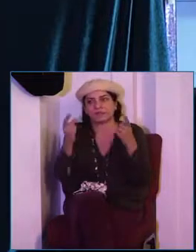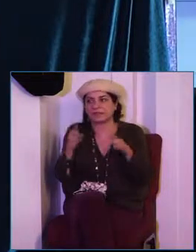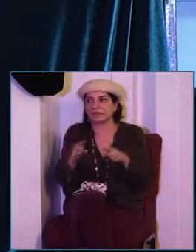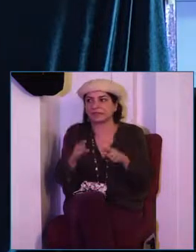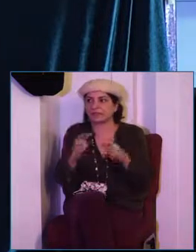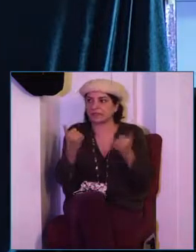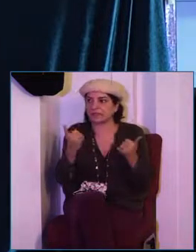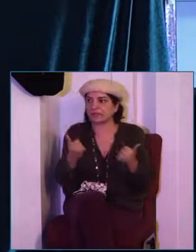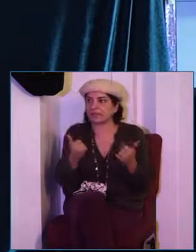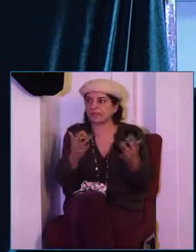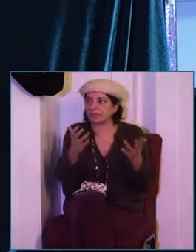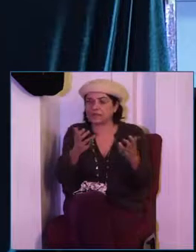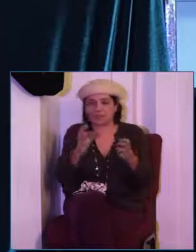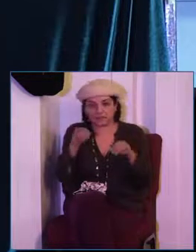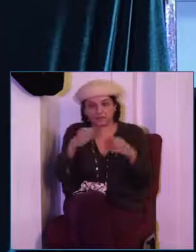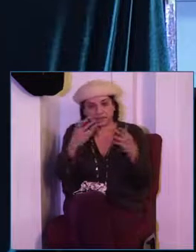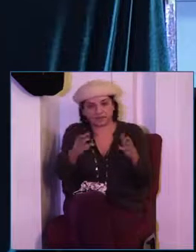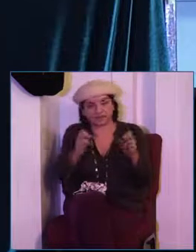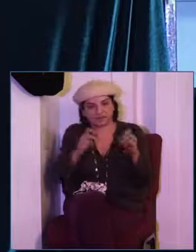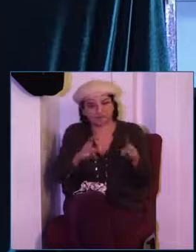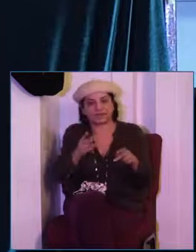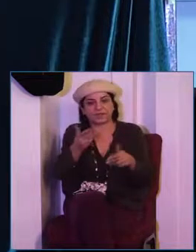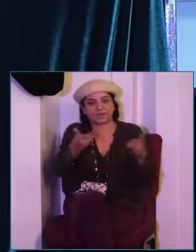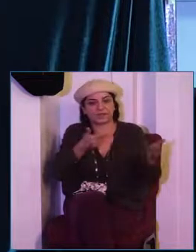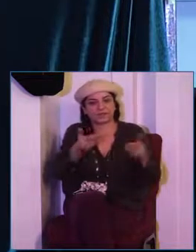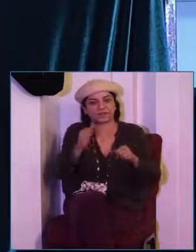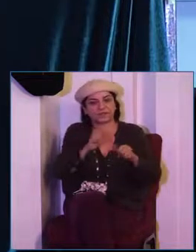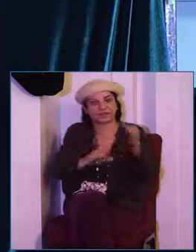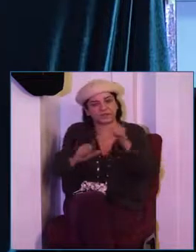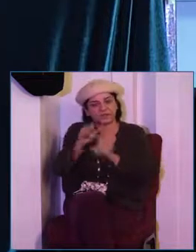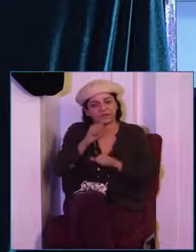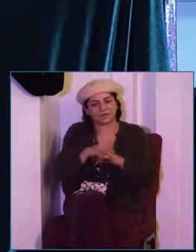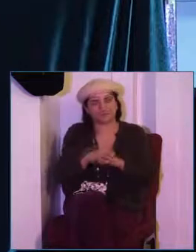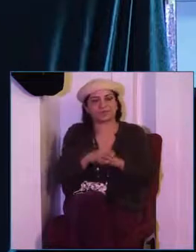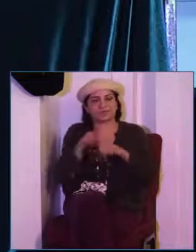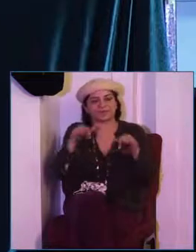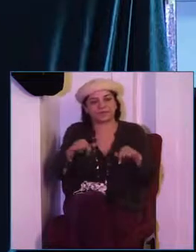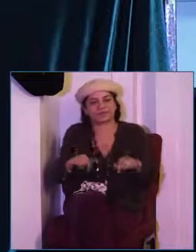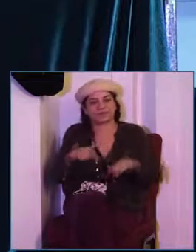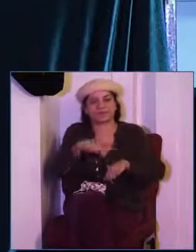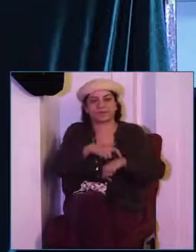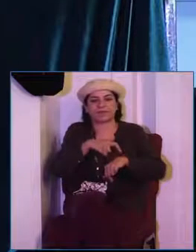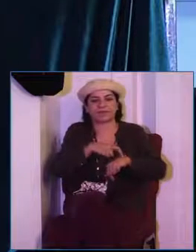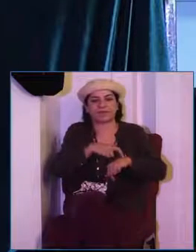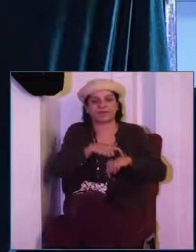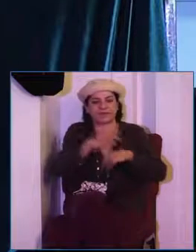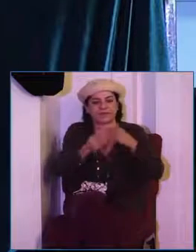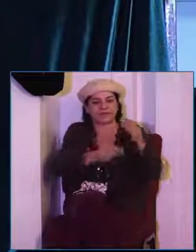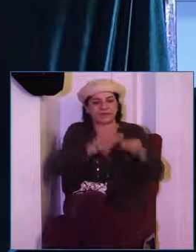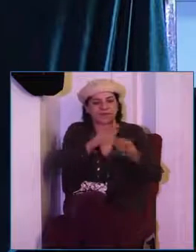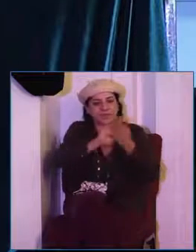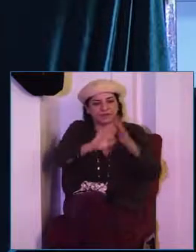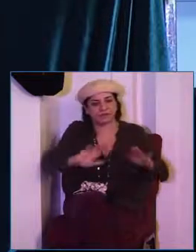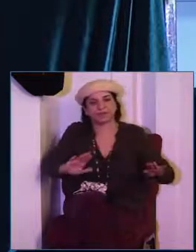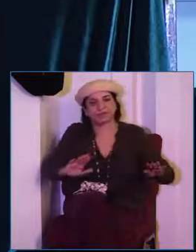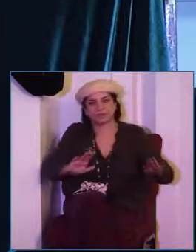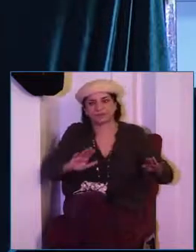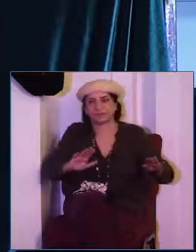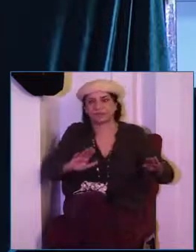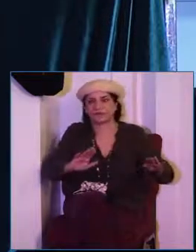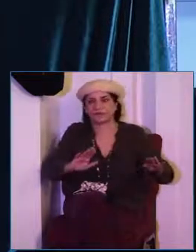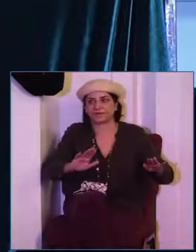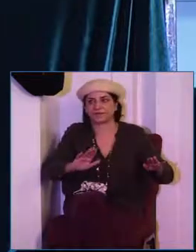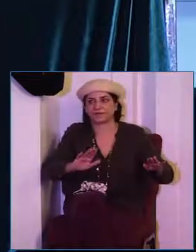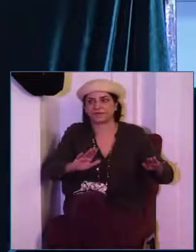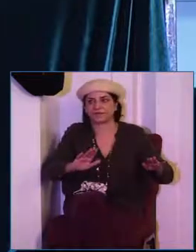now, we want to give you an opportunity to welcome one another. This is our time of passing of the peace, and the way we do that these days is